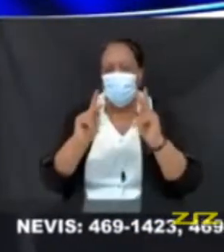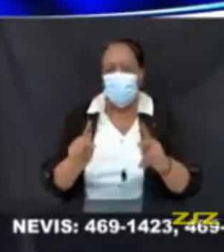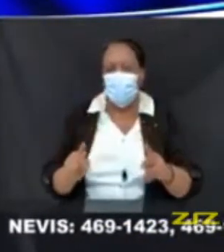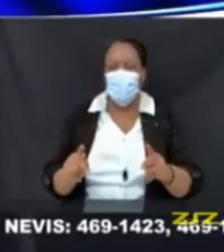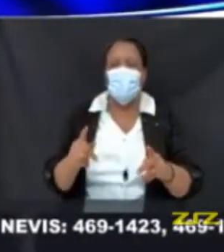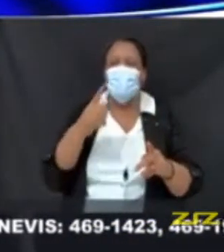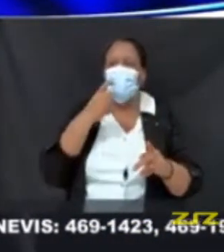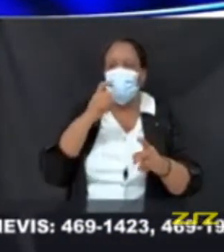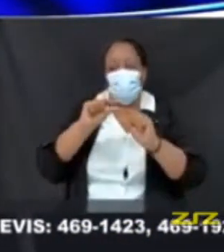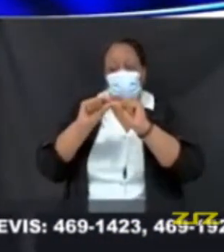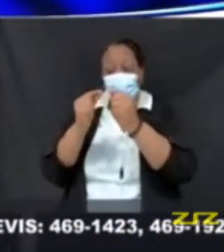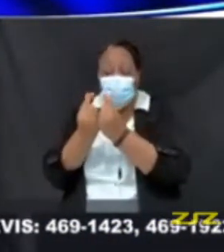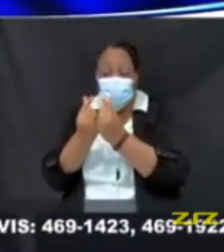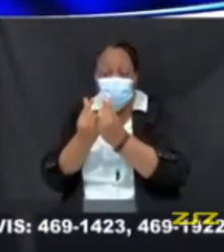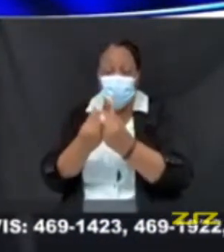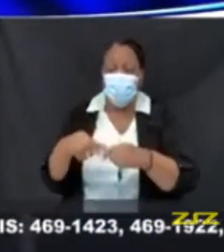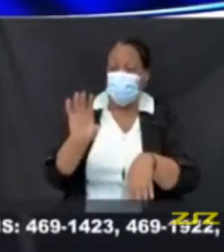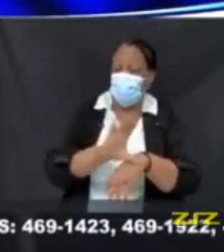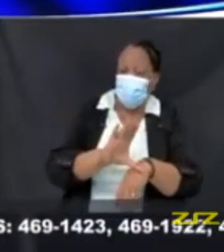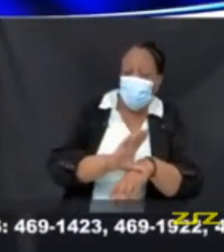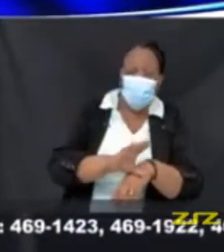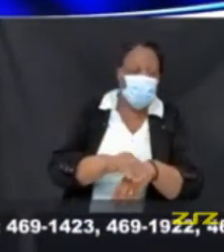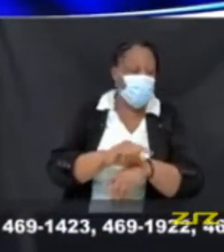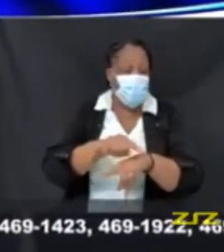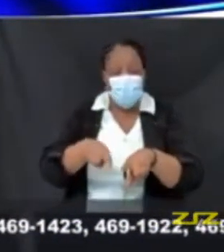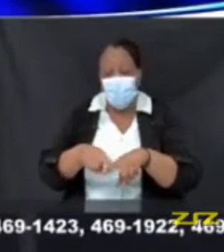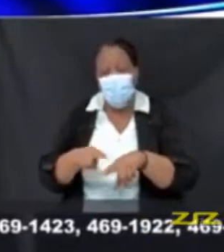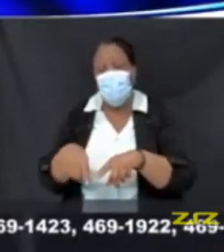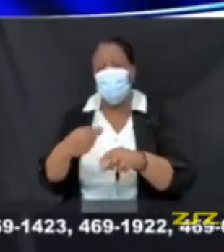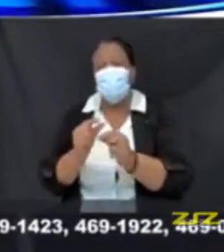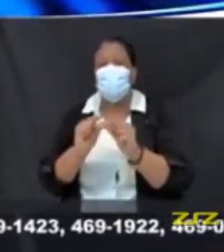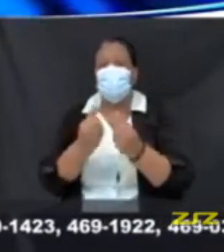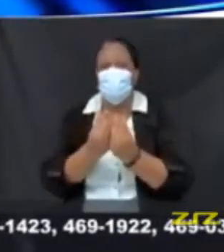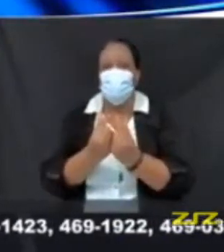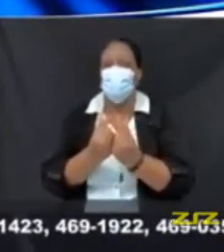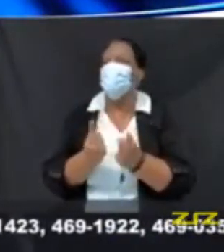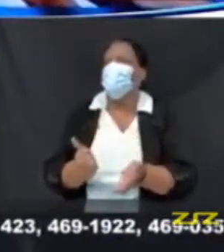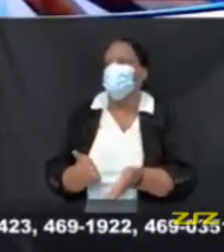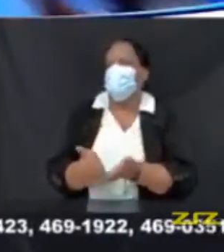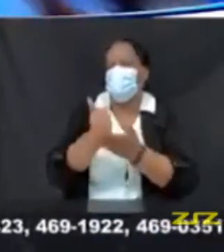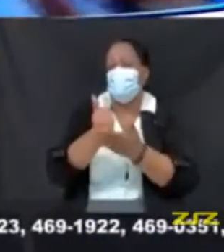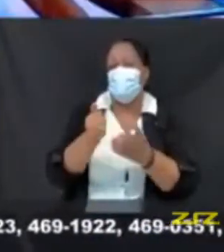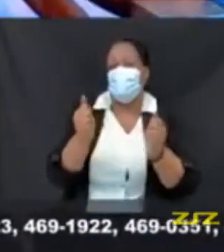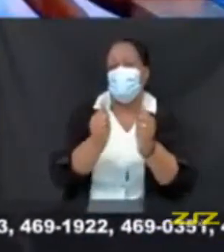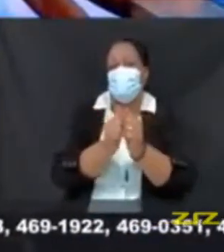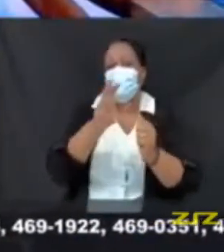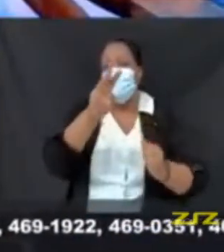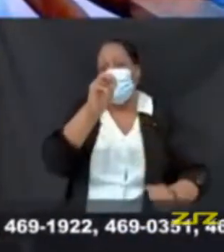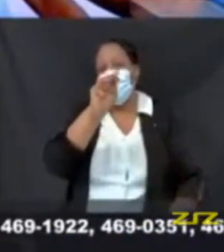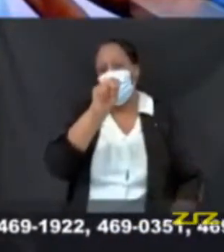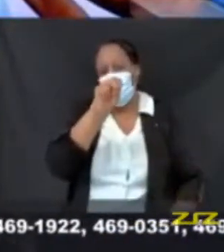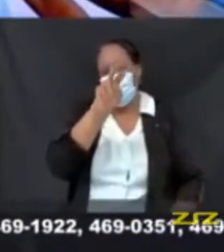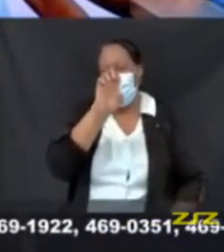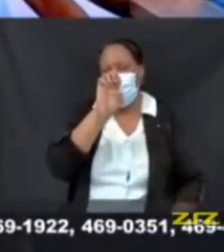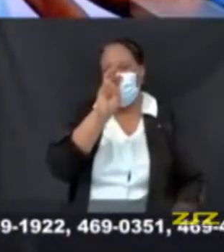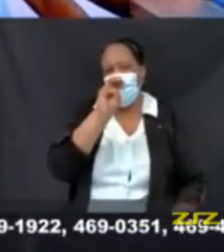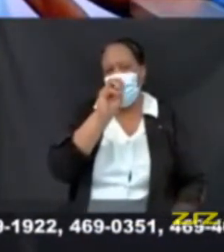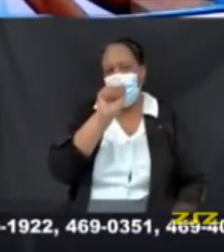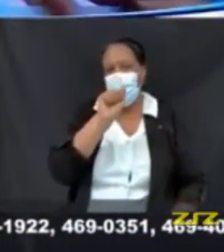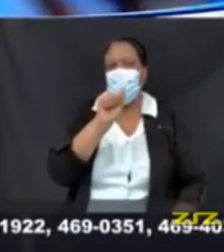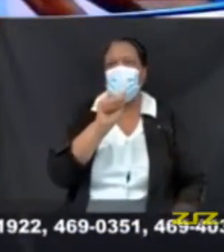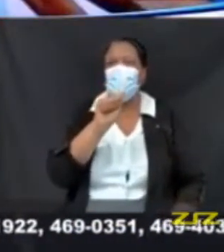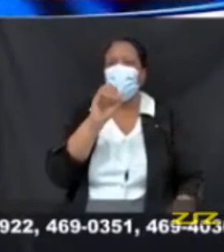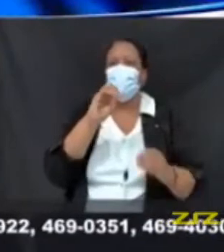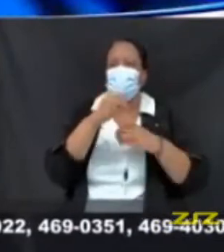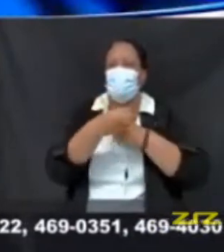may remain steadfast in their partnership with the agency as it executes its mandate for disaster risk reduction that